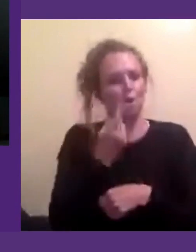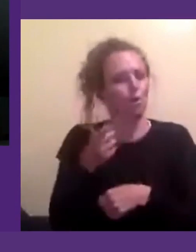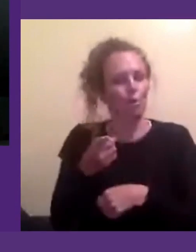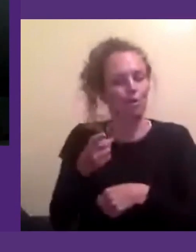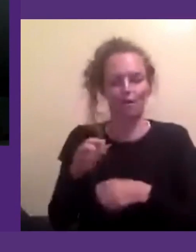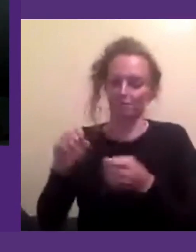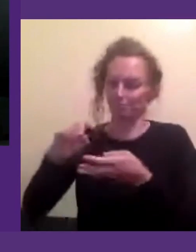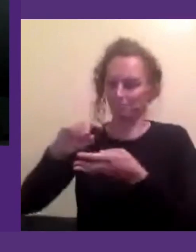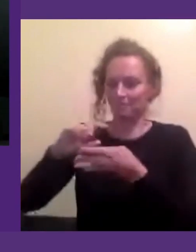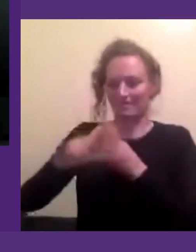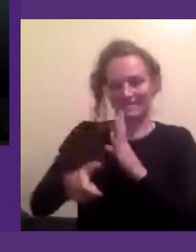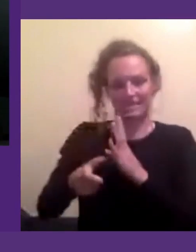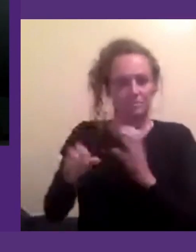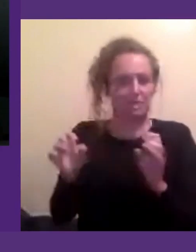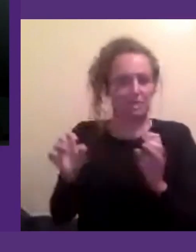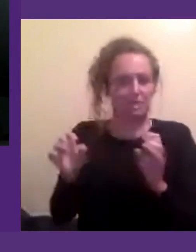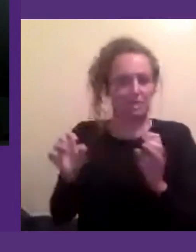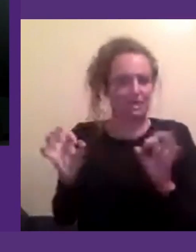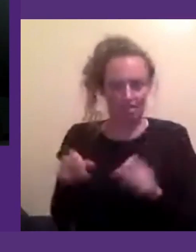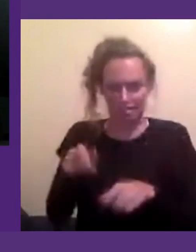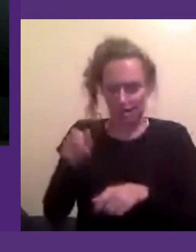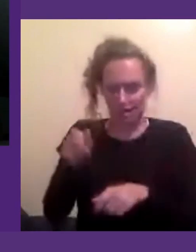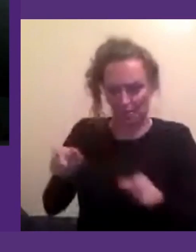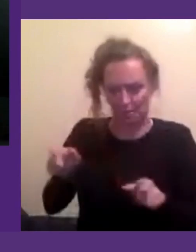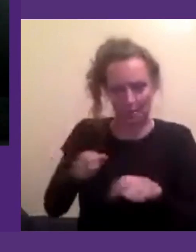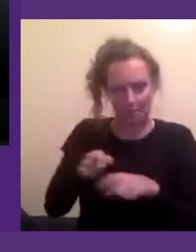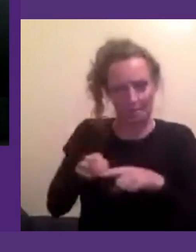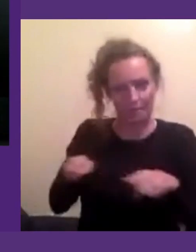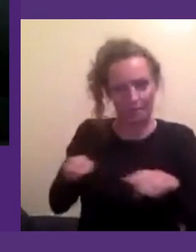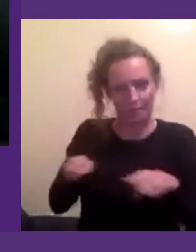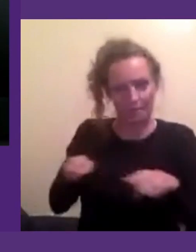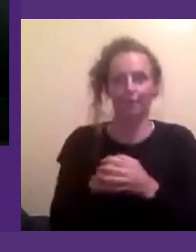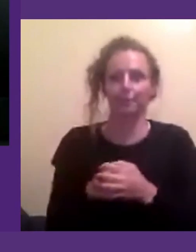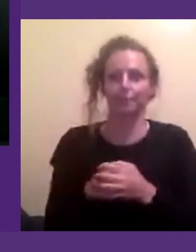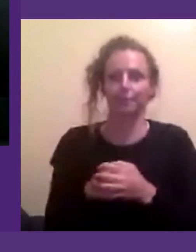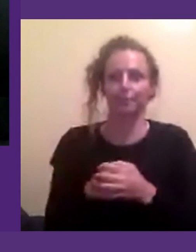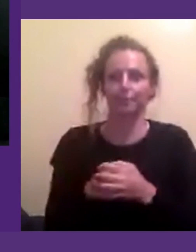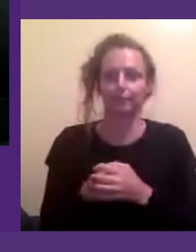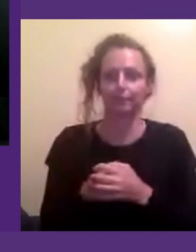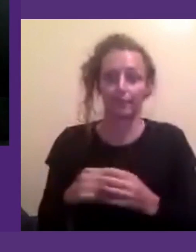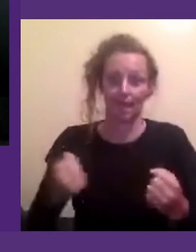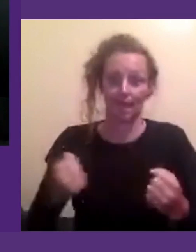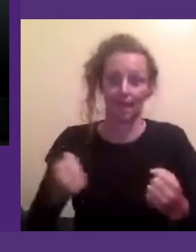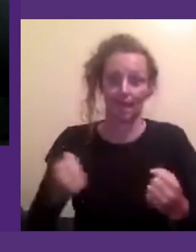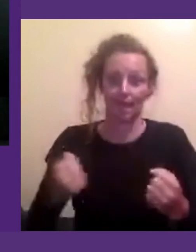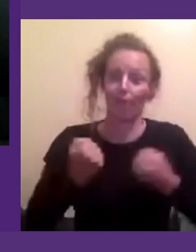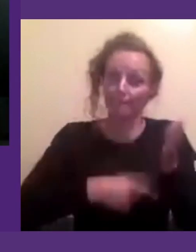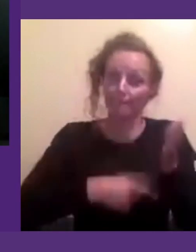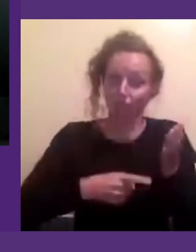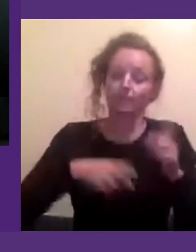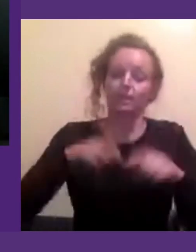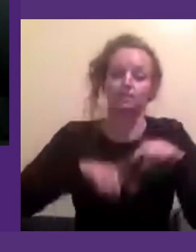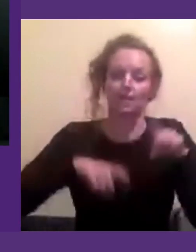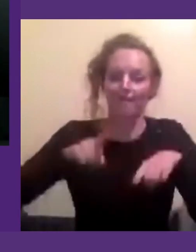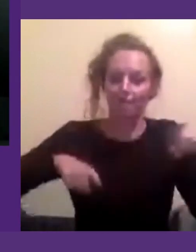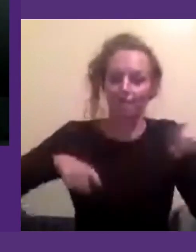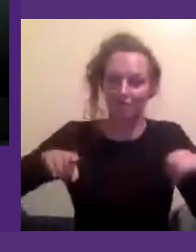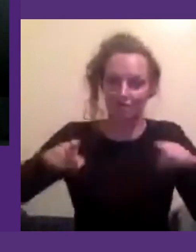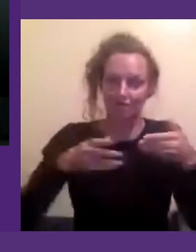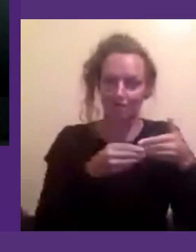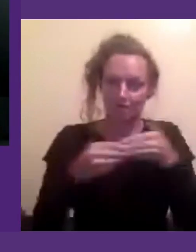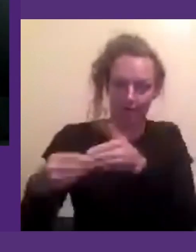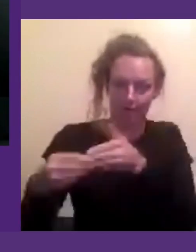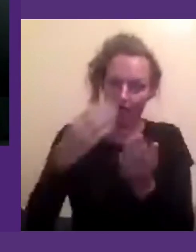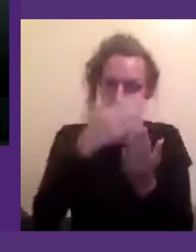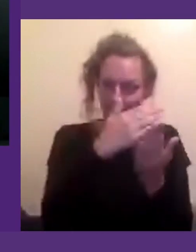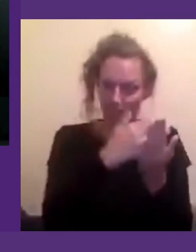or shocked by. In line with our commissioning diversity guidelines, there is an explicit commitment to seeking disabled actors for disabled